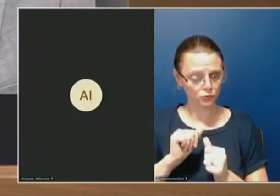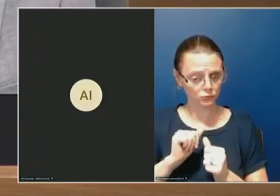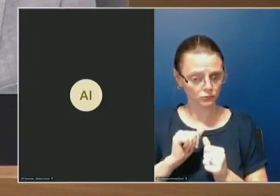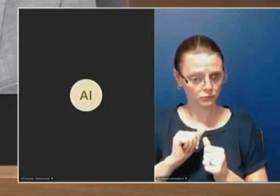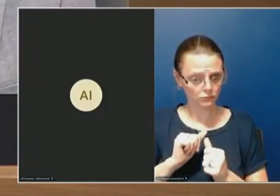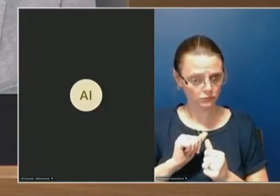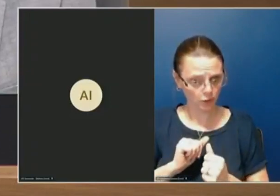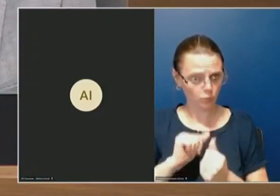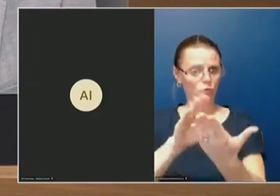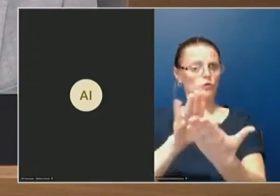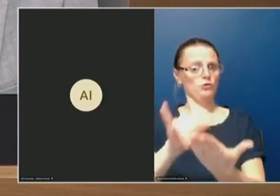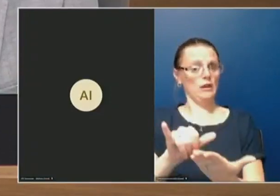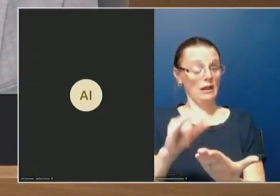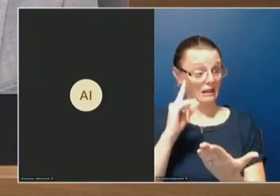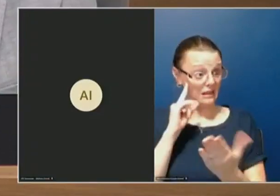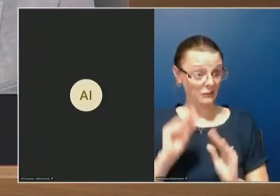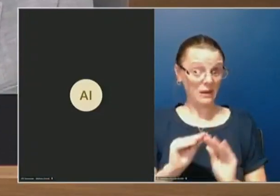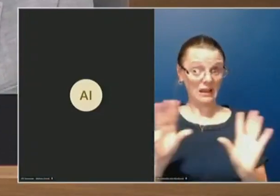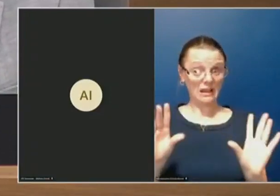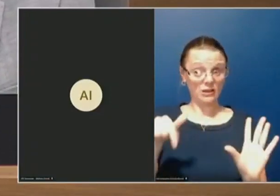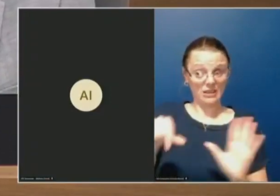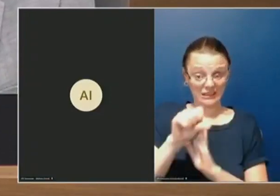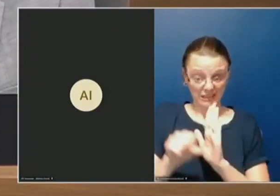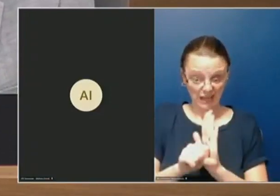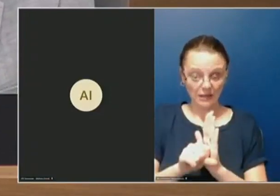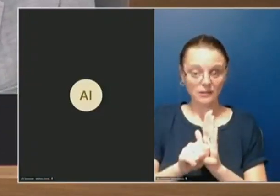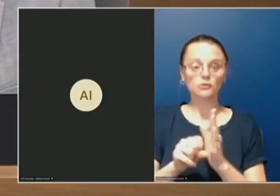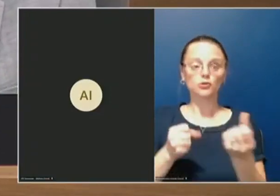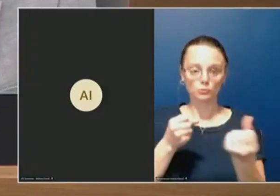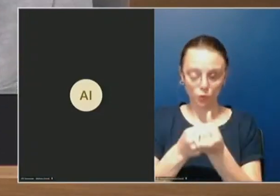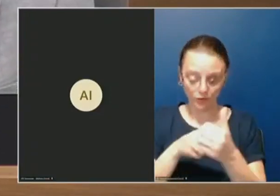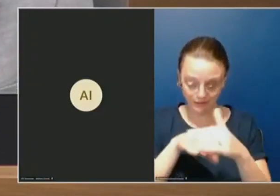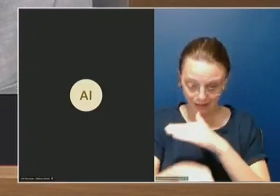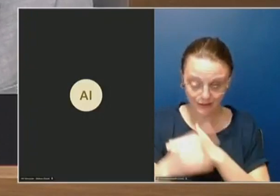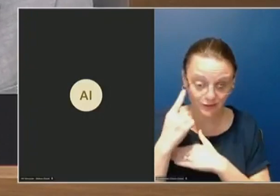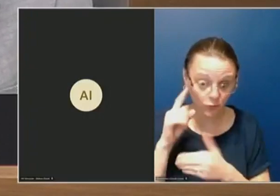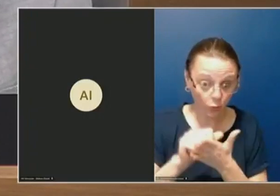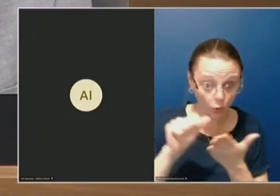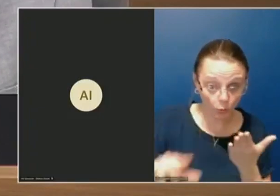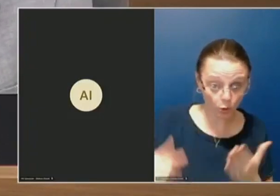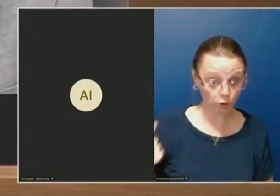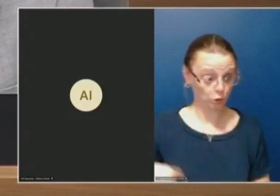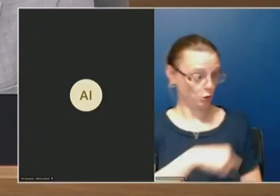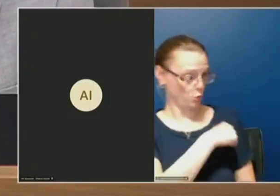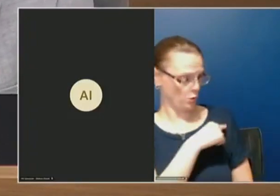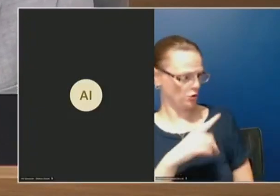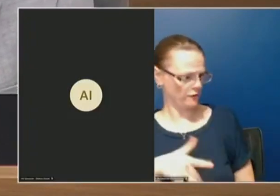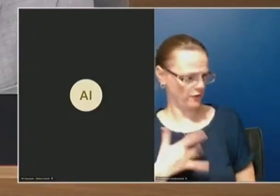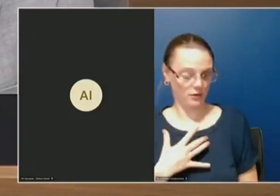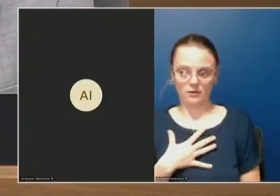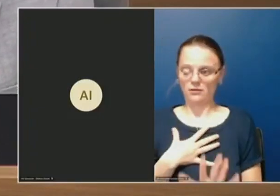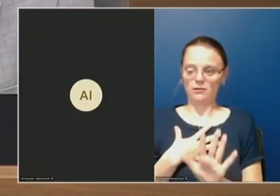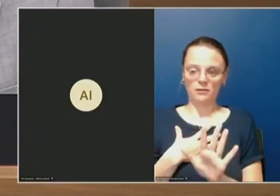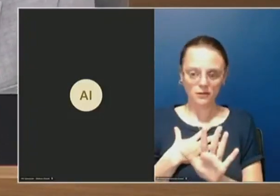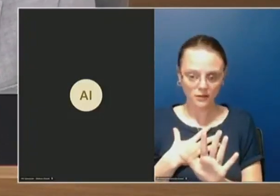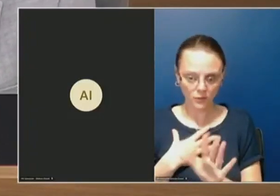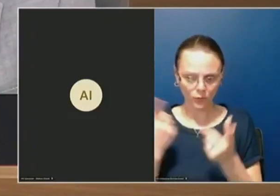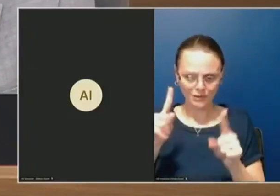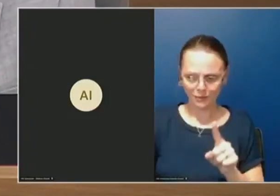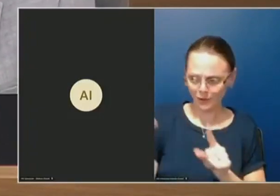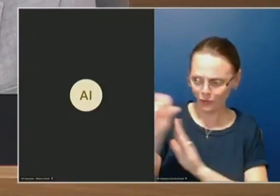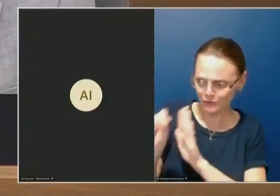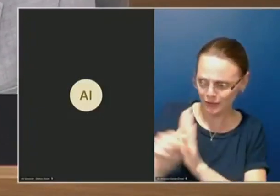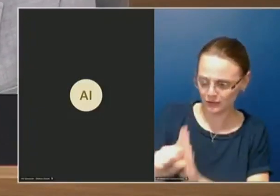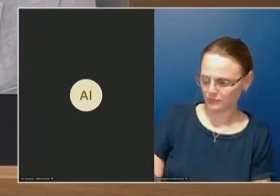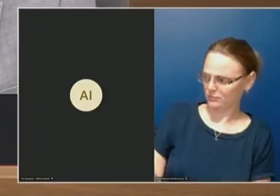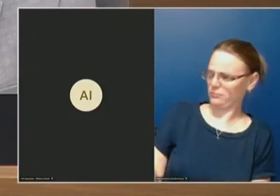the entirety of my life that they support access to abortion. And I think we should be alarmed about what's happening in other states.